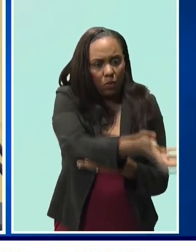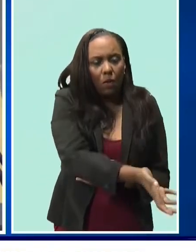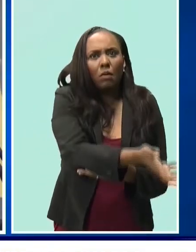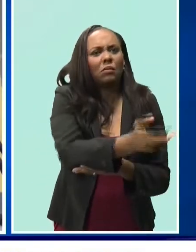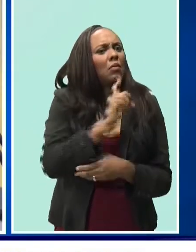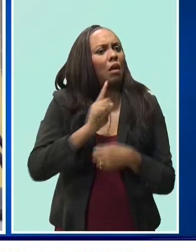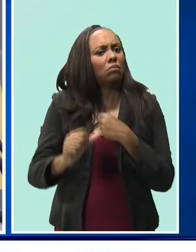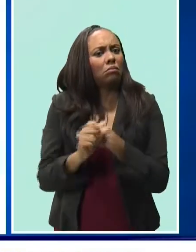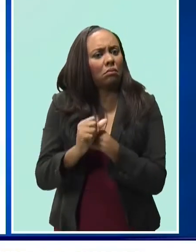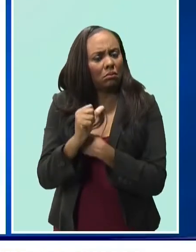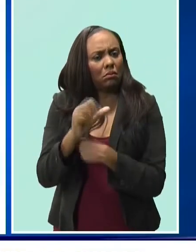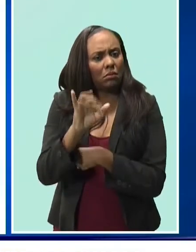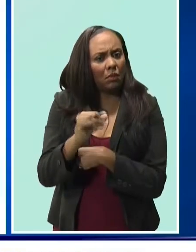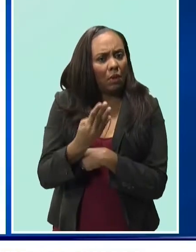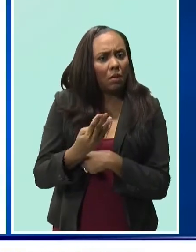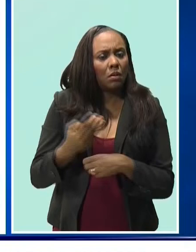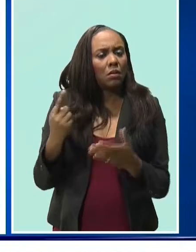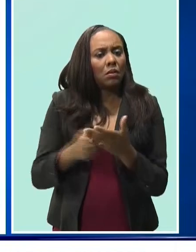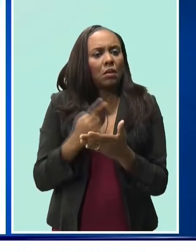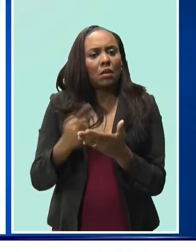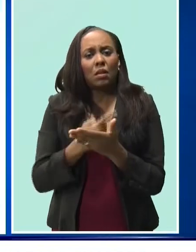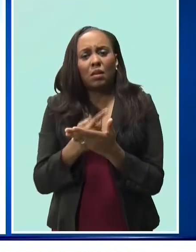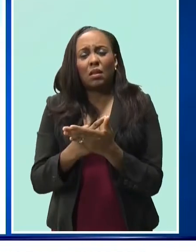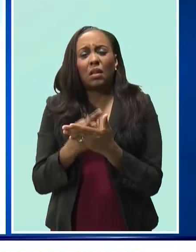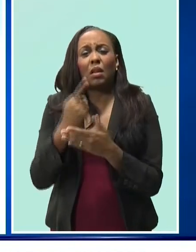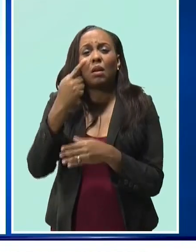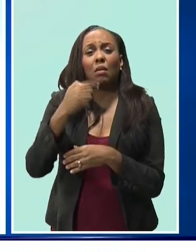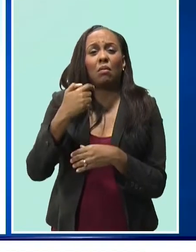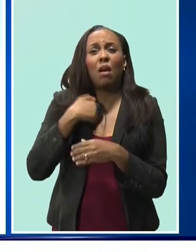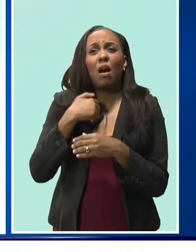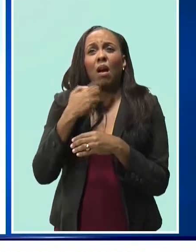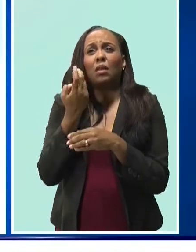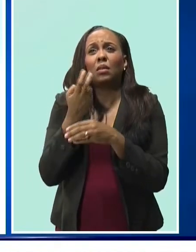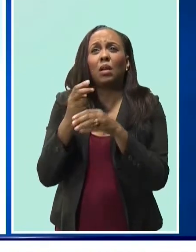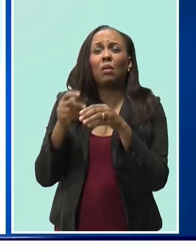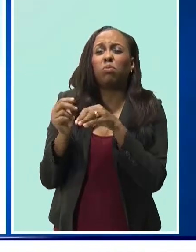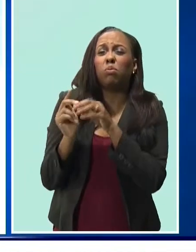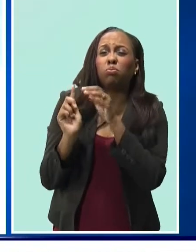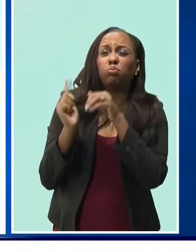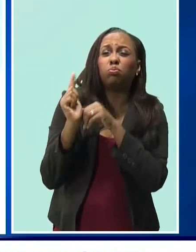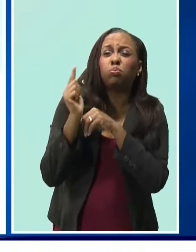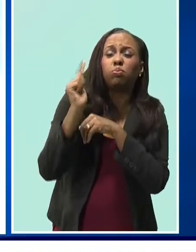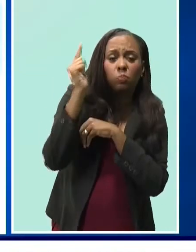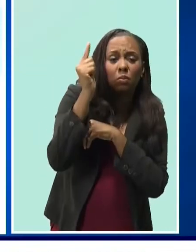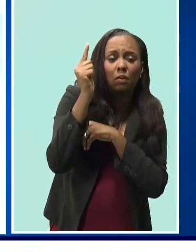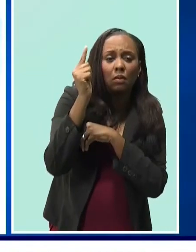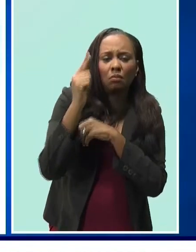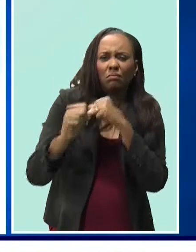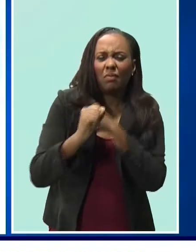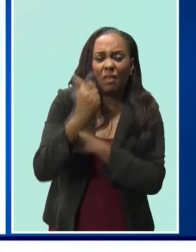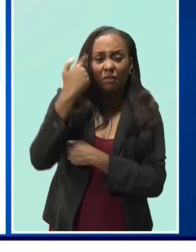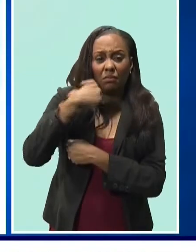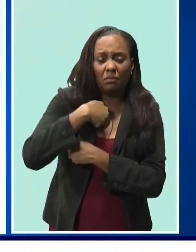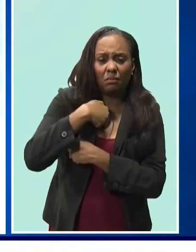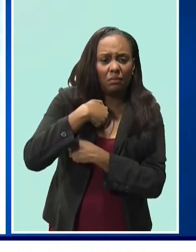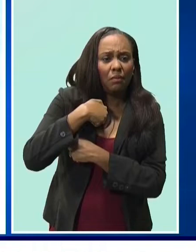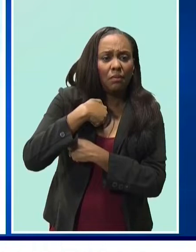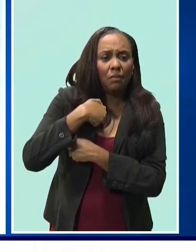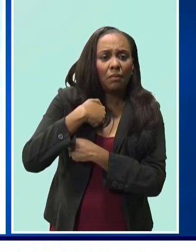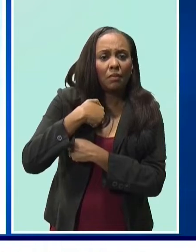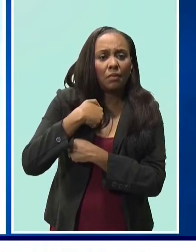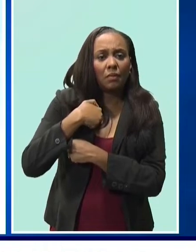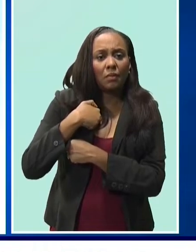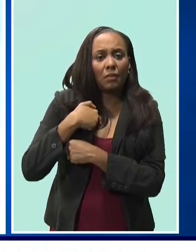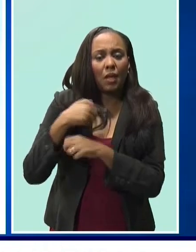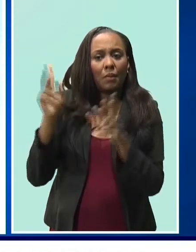dangerous because it's like sometimes you're over 200 feet in the air. So it's a very dangerous job, not only for me, but people that are